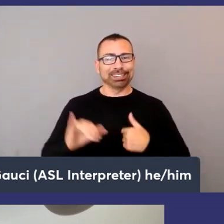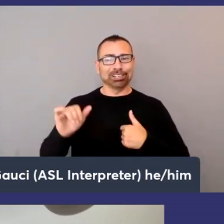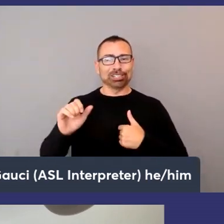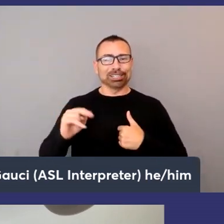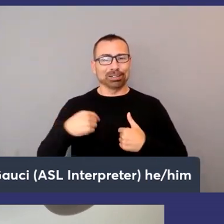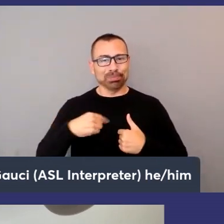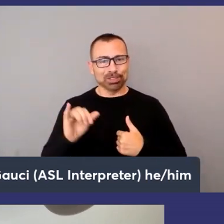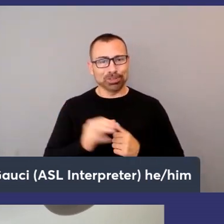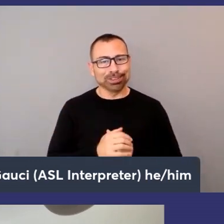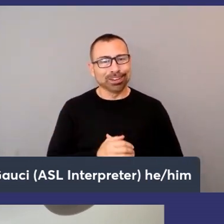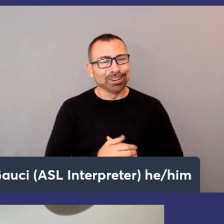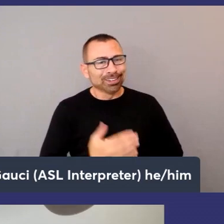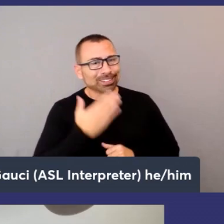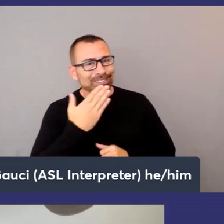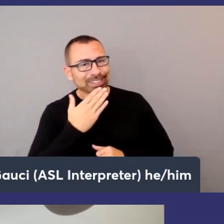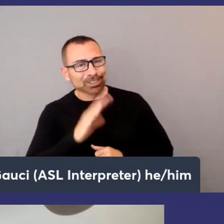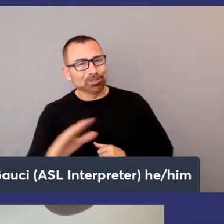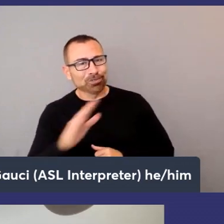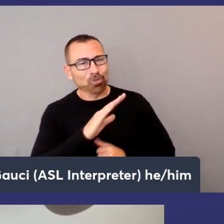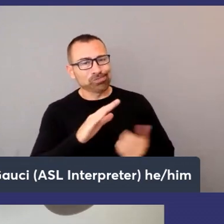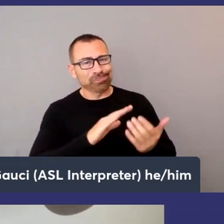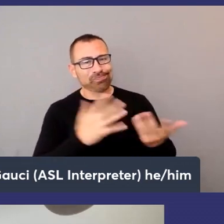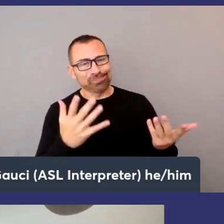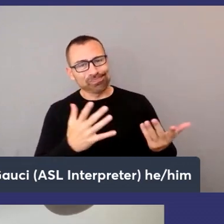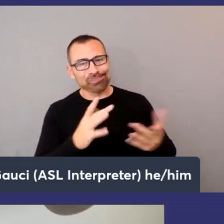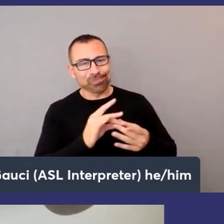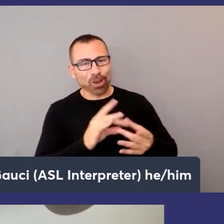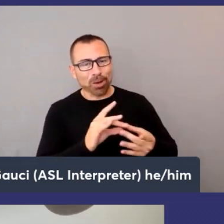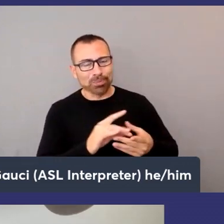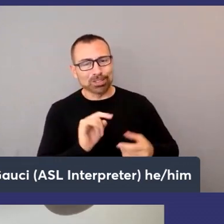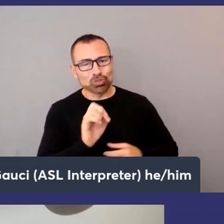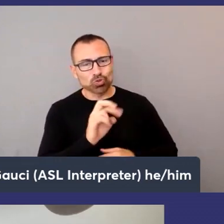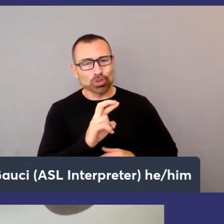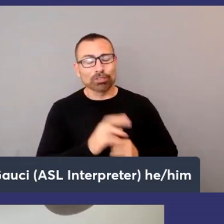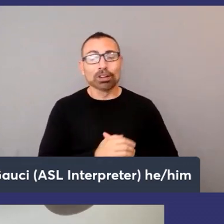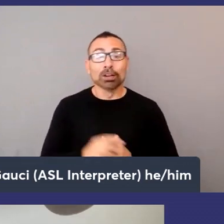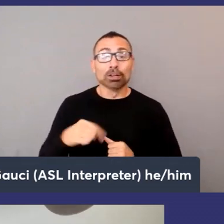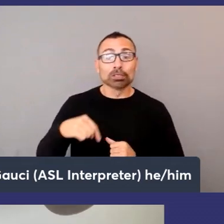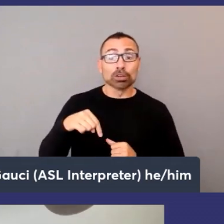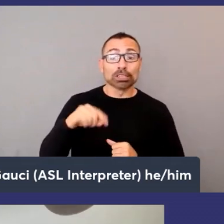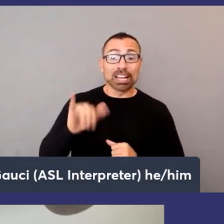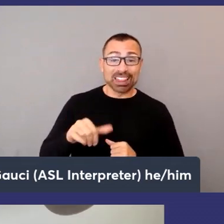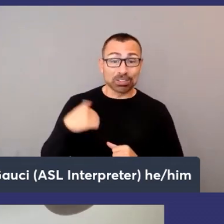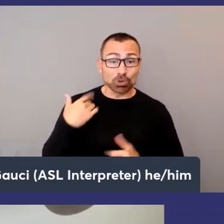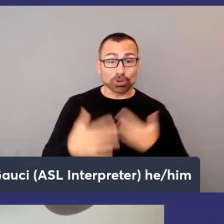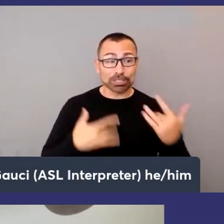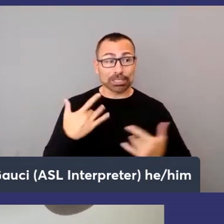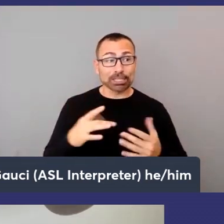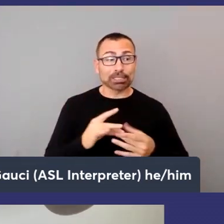Thank you for those compliments, Trevor. But yeah, that's kind of what we're excited to talk about today, but of course, we'll